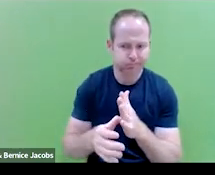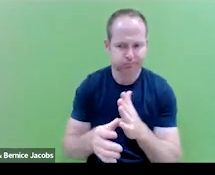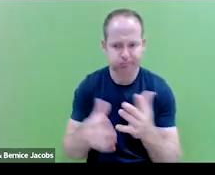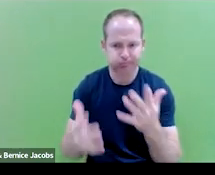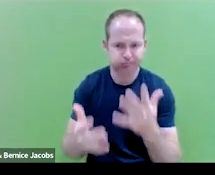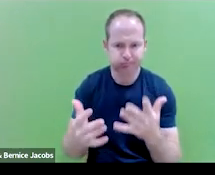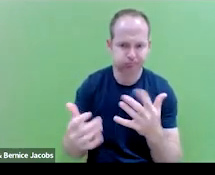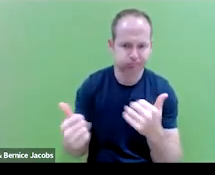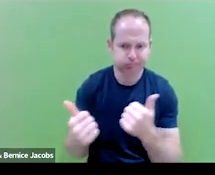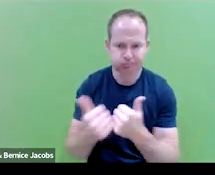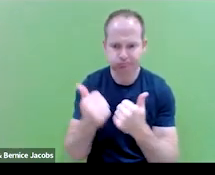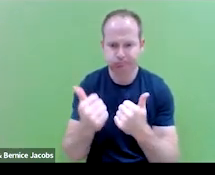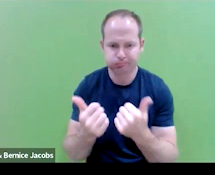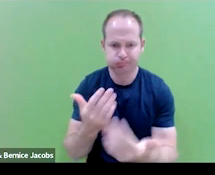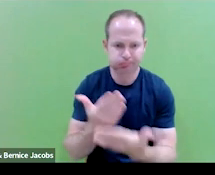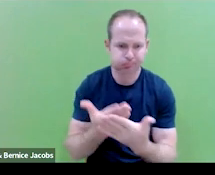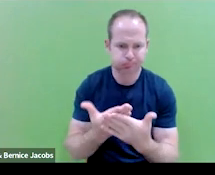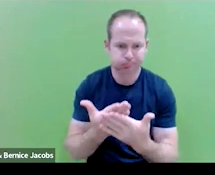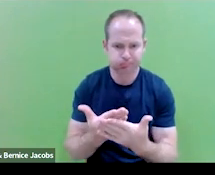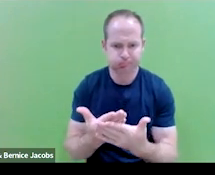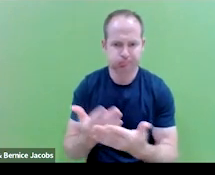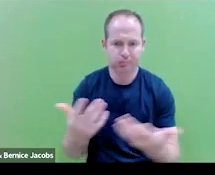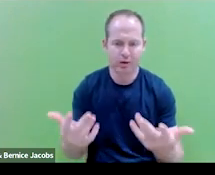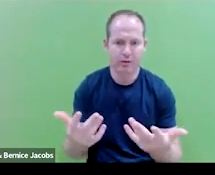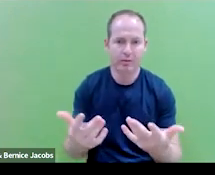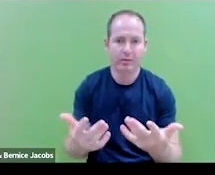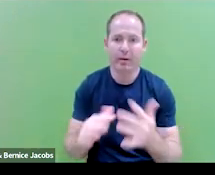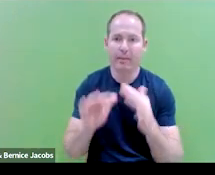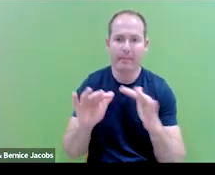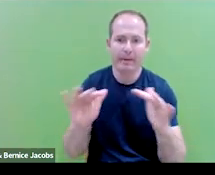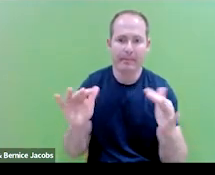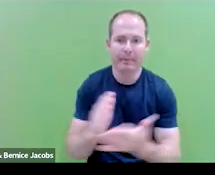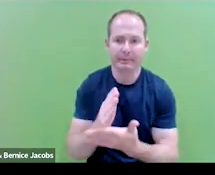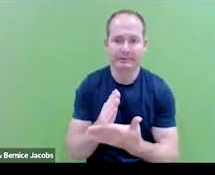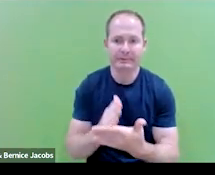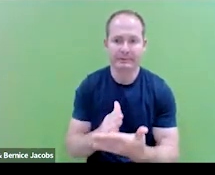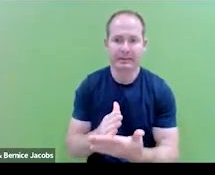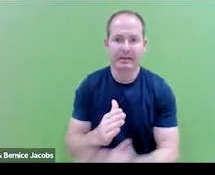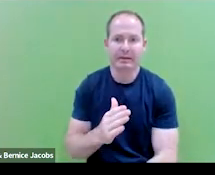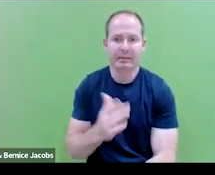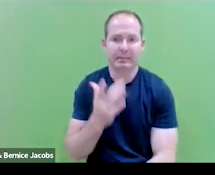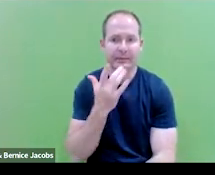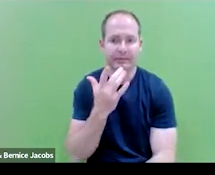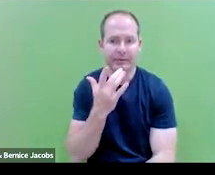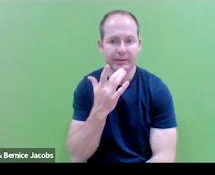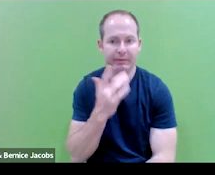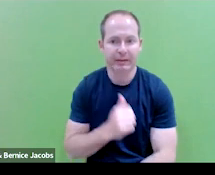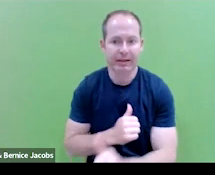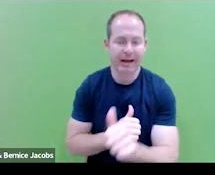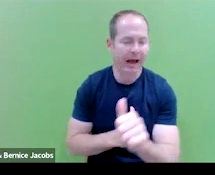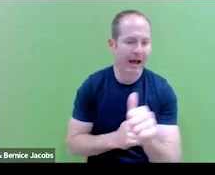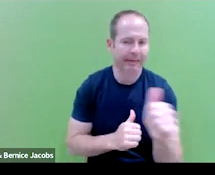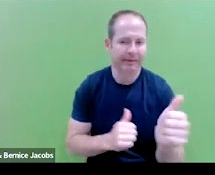the point that you made, and that's very well articulated and necessary, and we need to be designing inclusively.